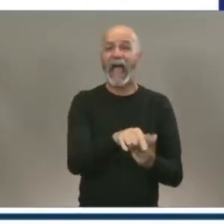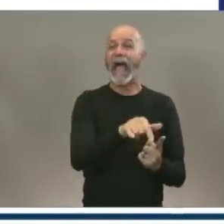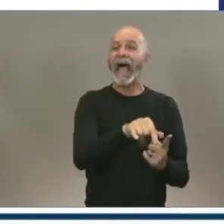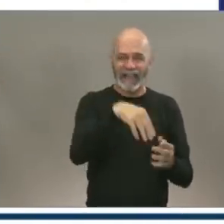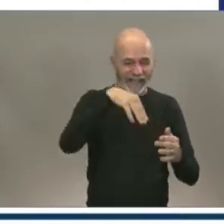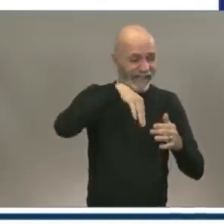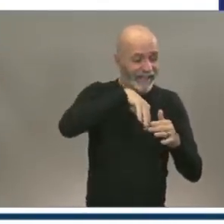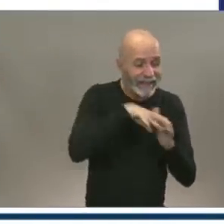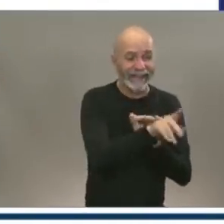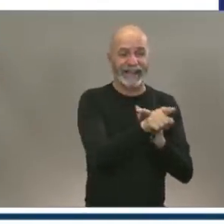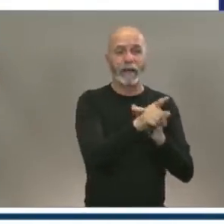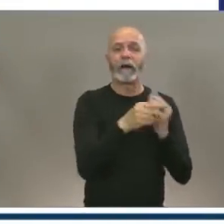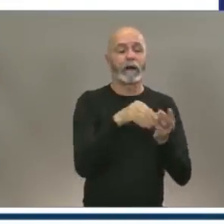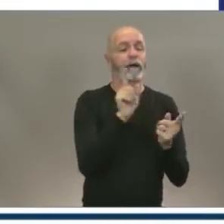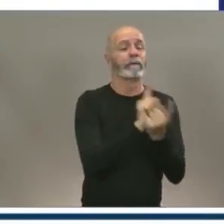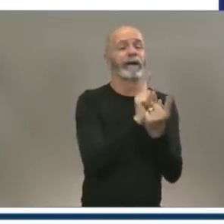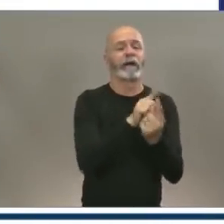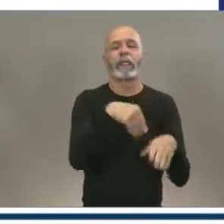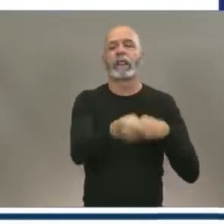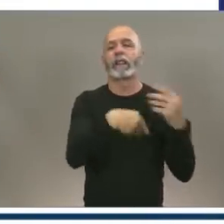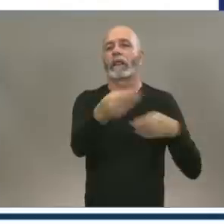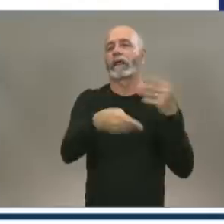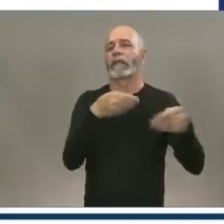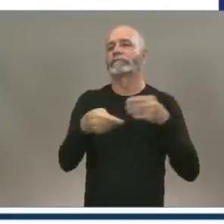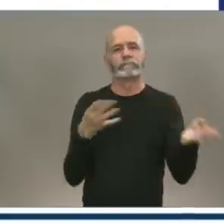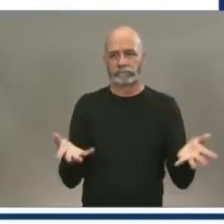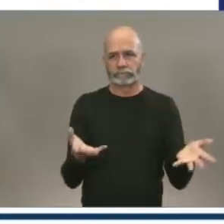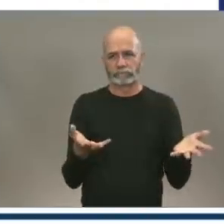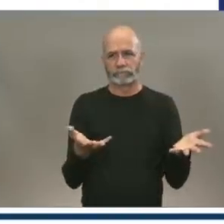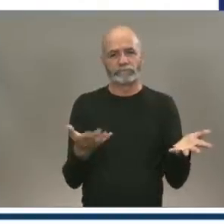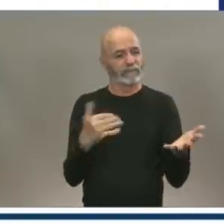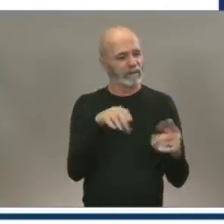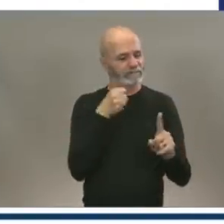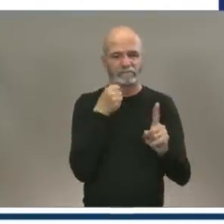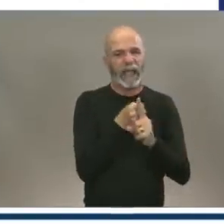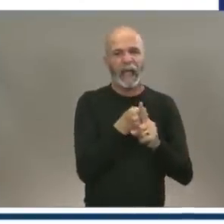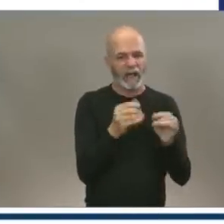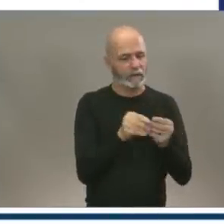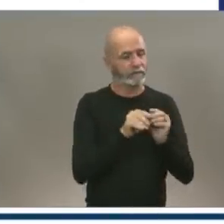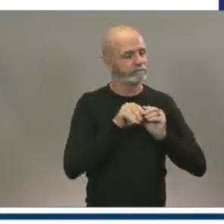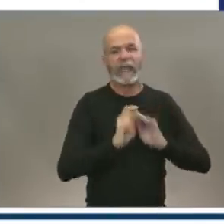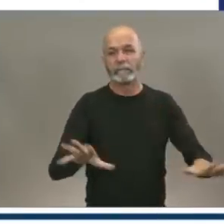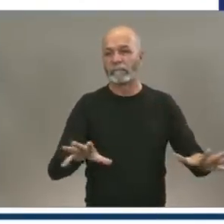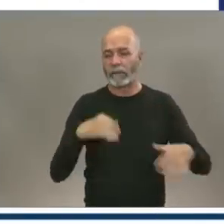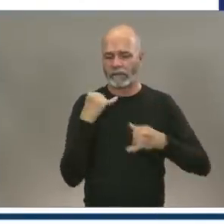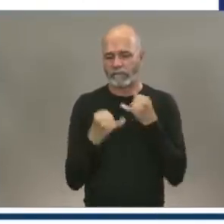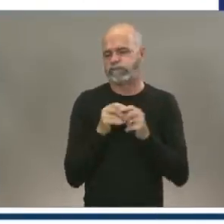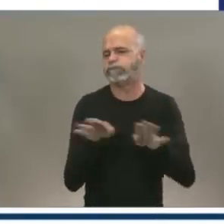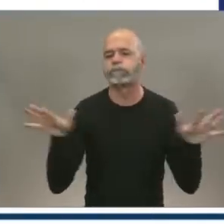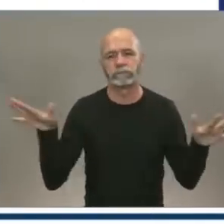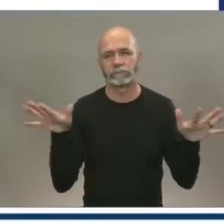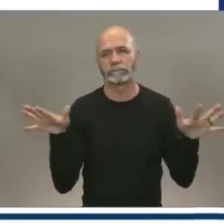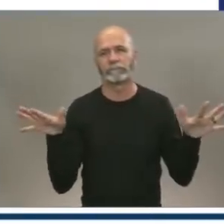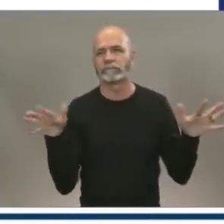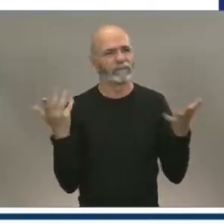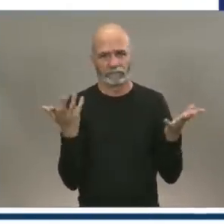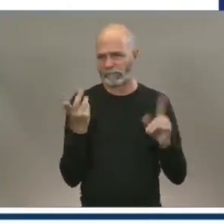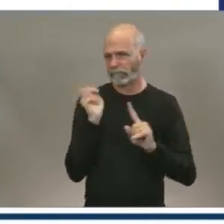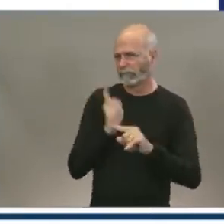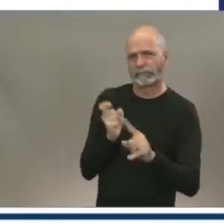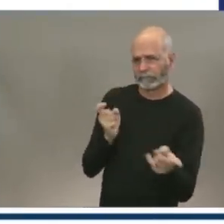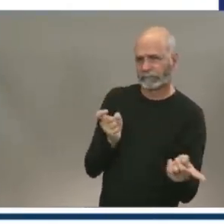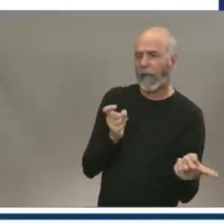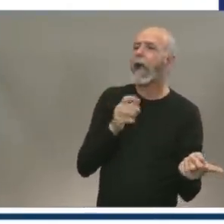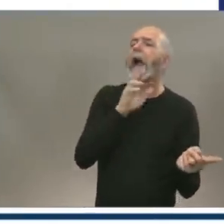us how quickly the virus can spread. It just seems like there's a bit of a double standard. In this I particular don't agree case. that there's a double standard. I think